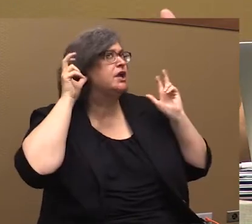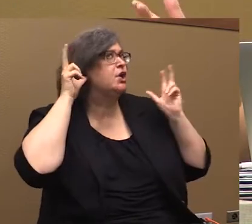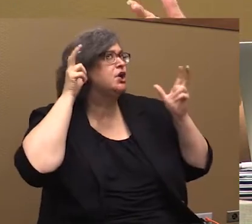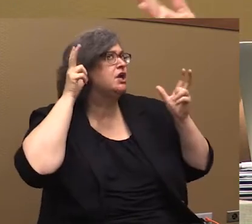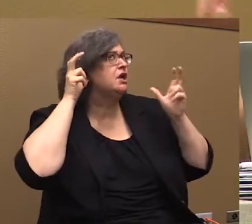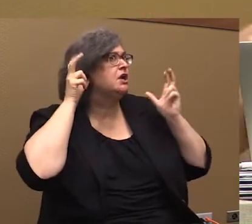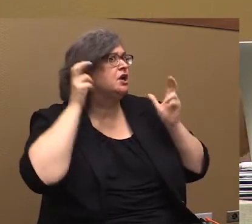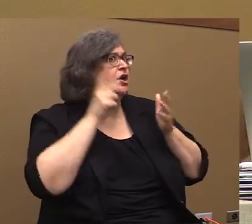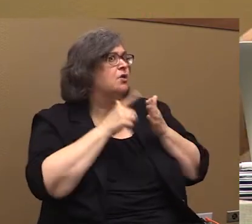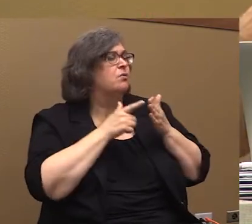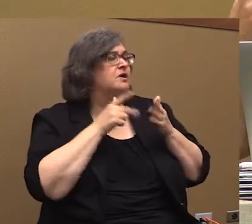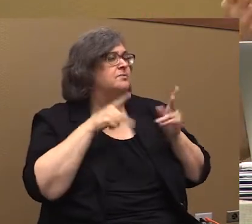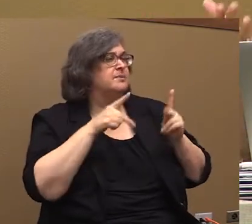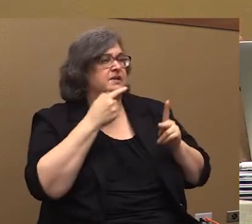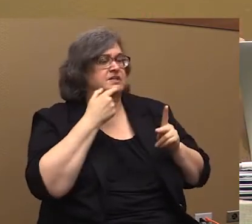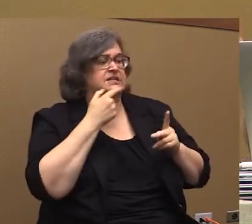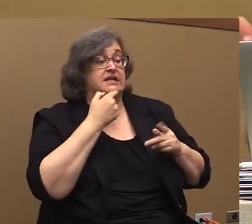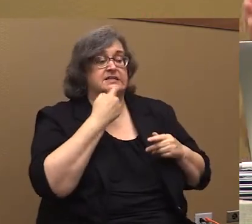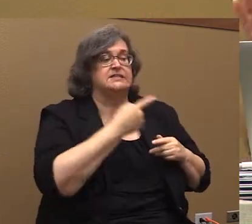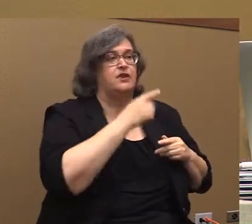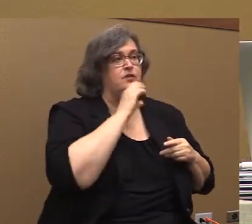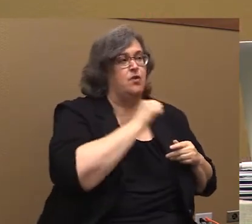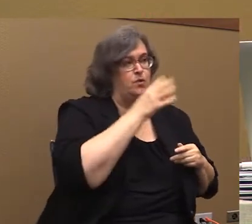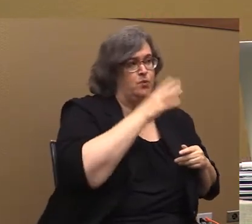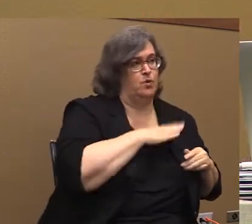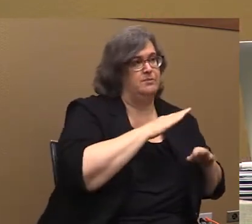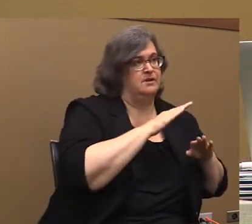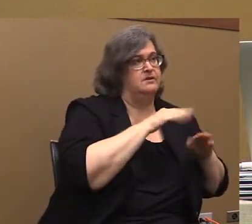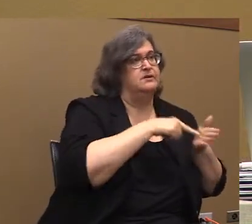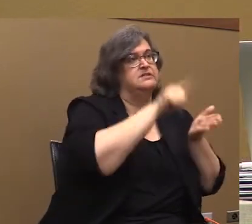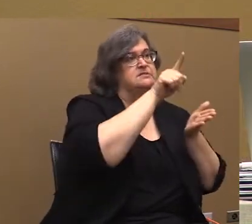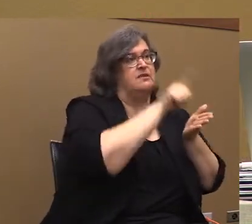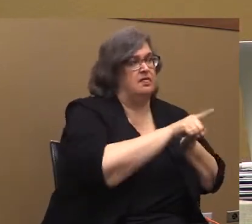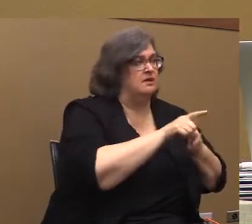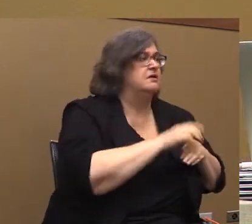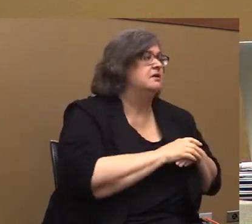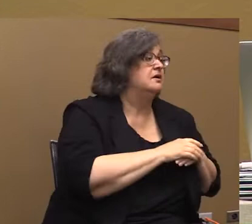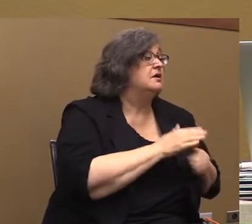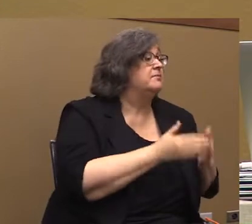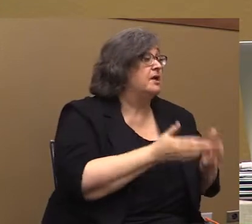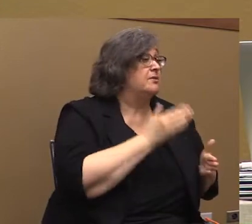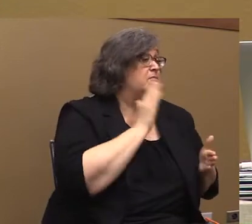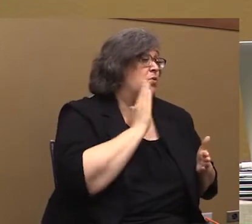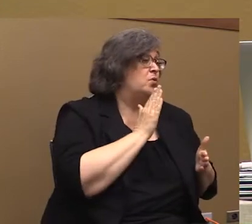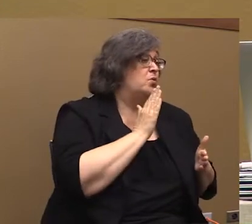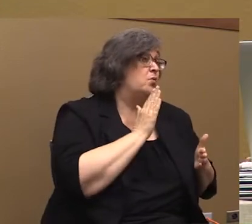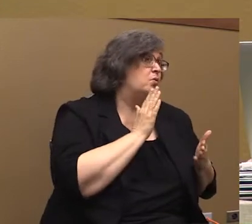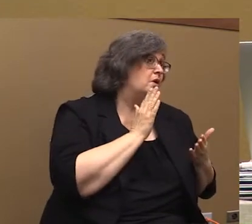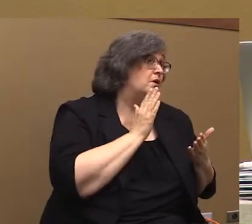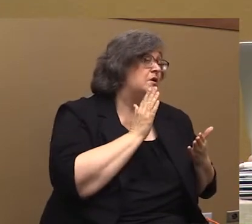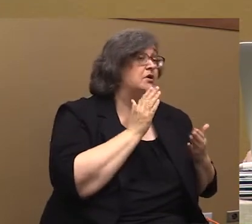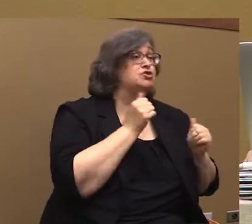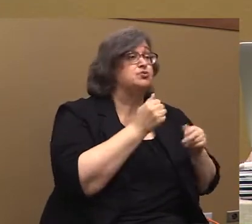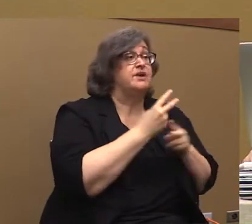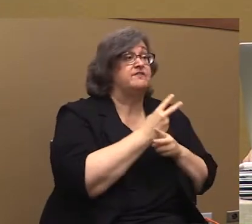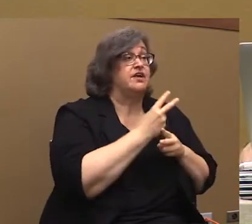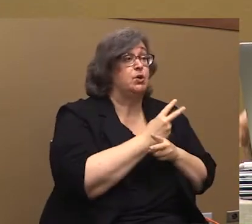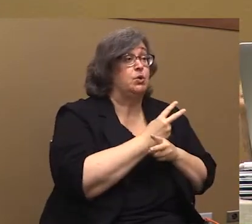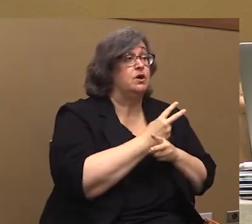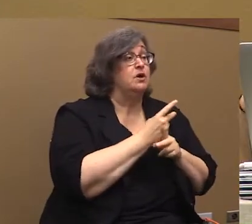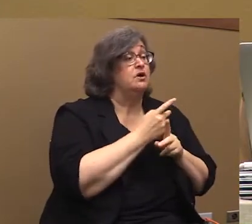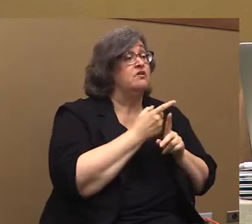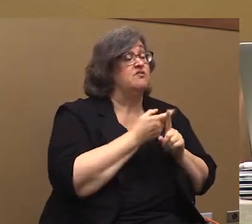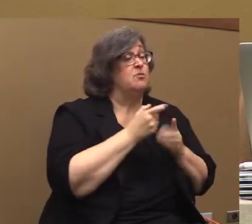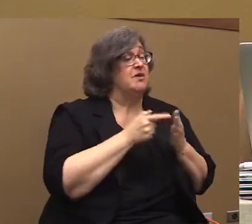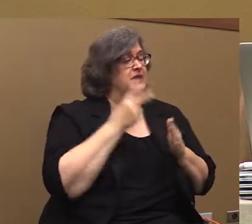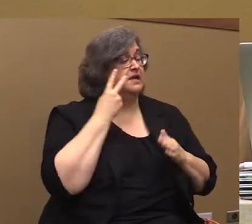that maybe the other kids are overhearing of what's being said to the lady on the ice. And they may try